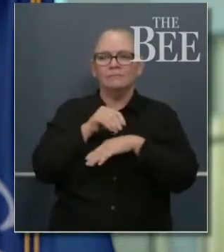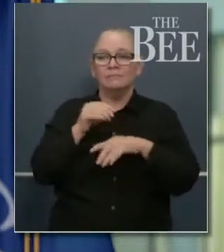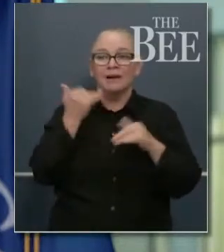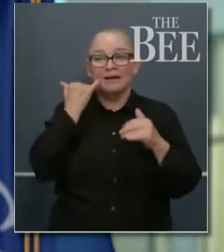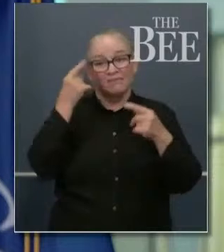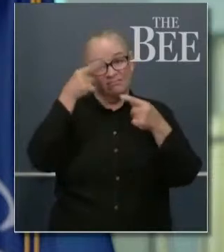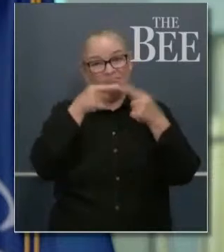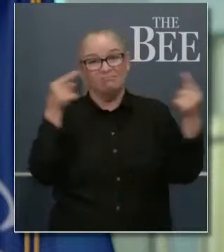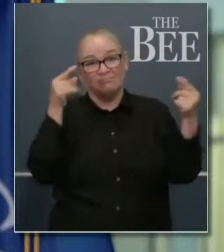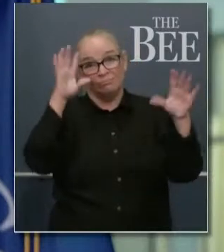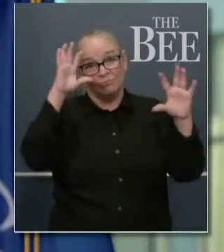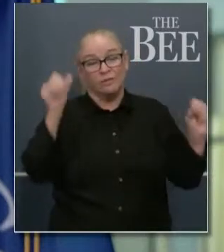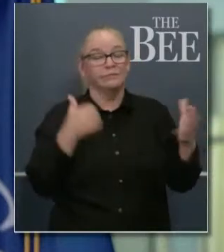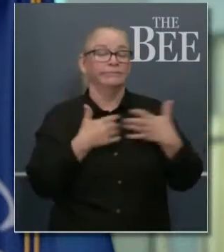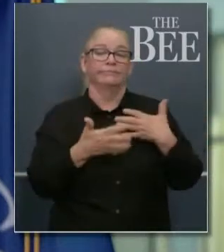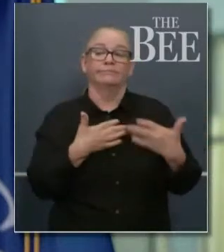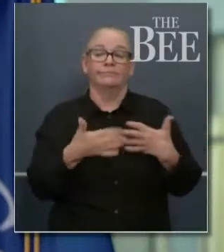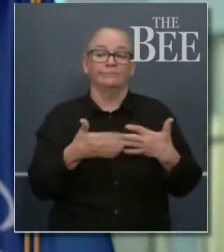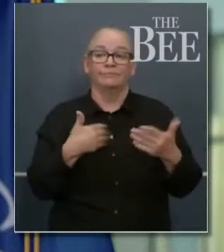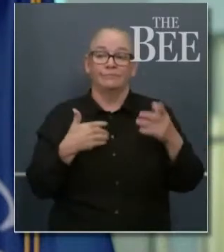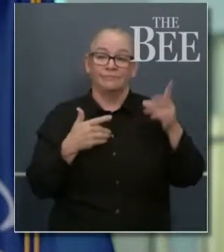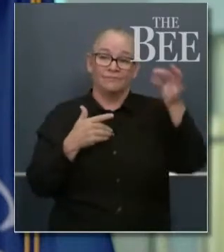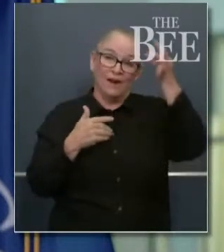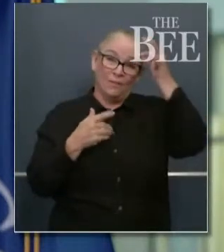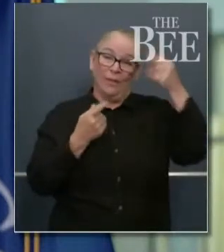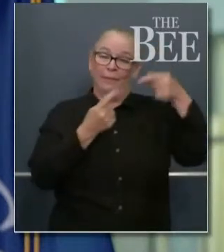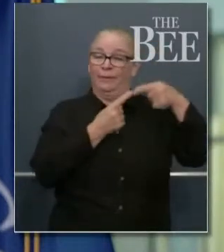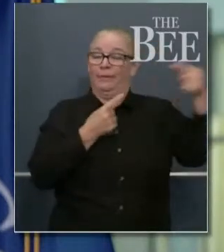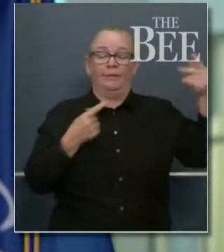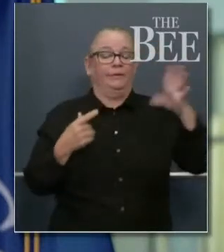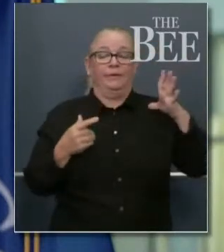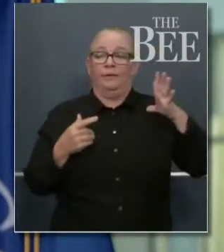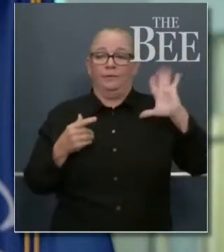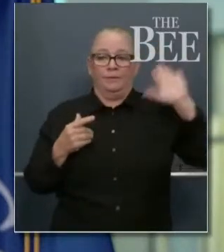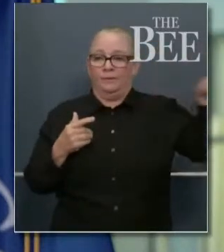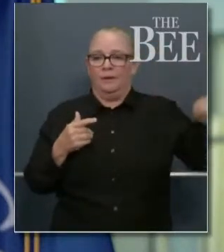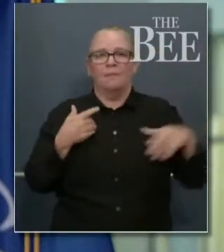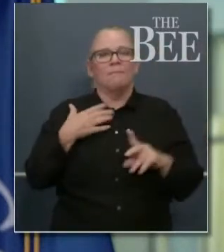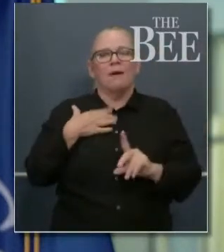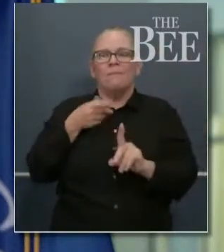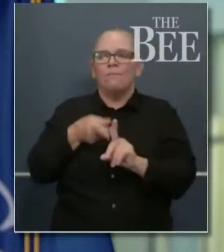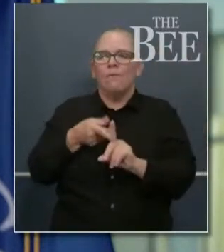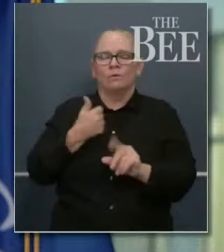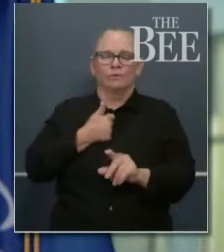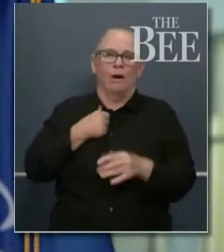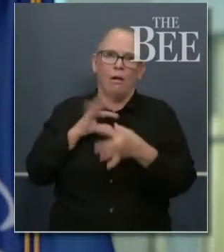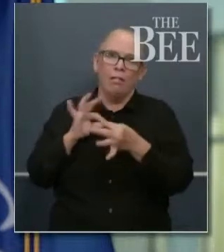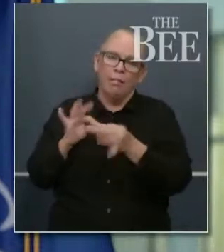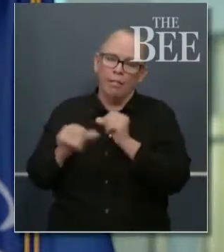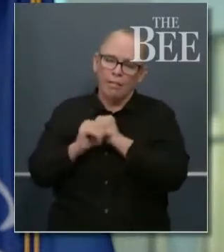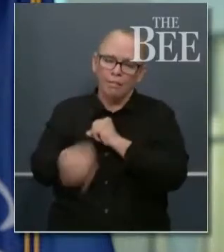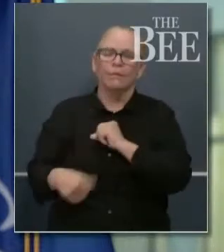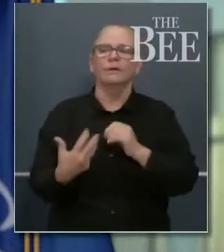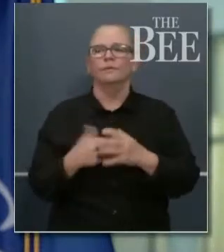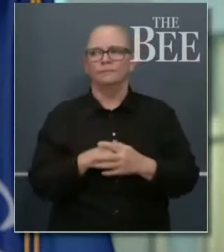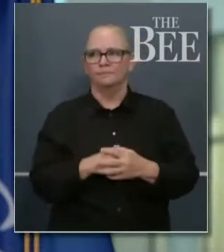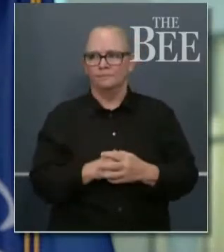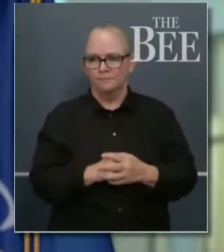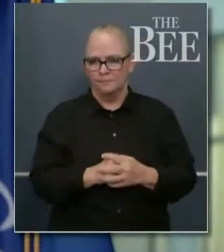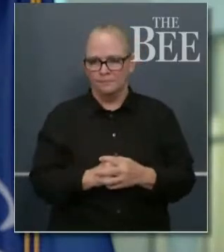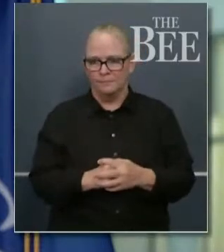current administration. But as it relates to the final point, and forgive me for being so long-winded to the first part of your